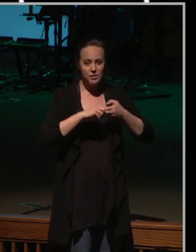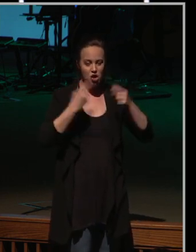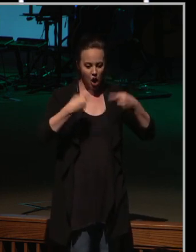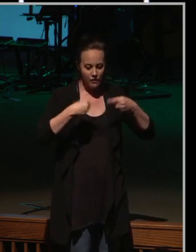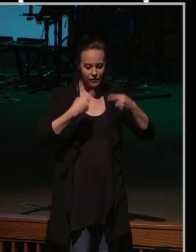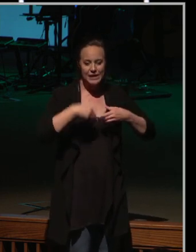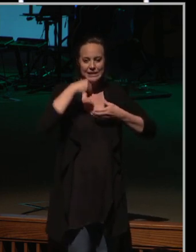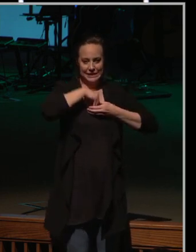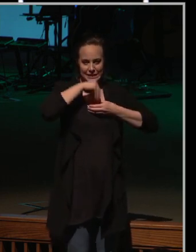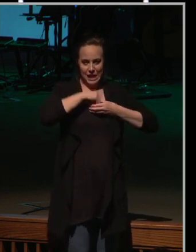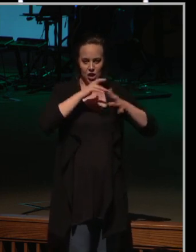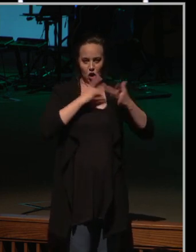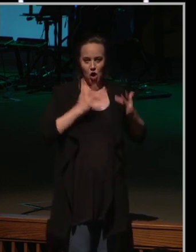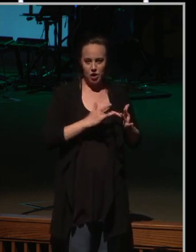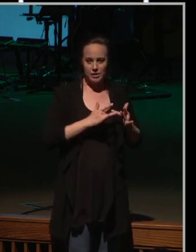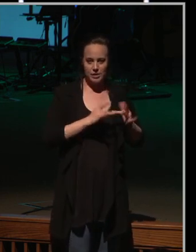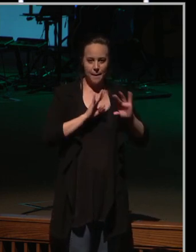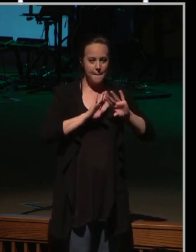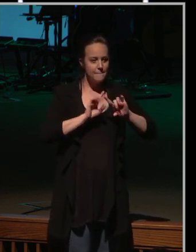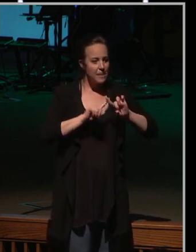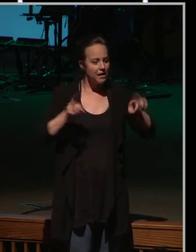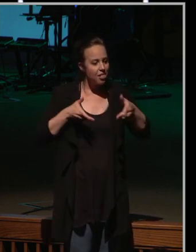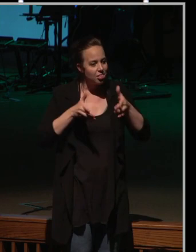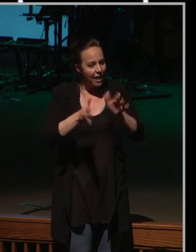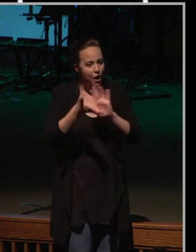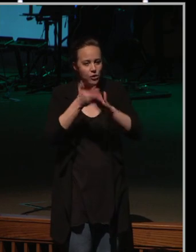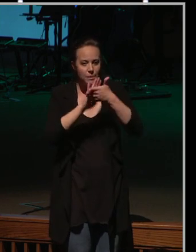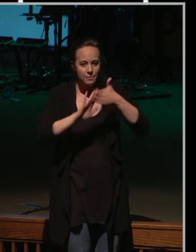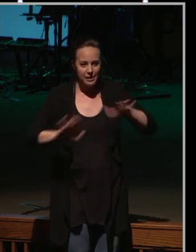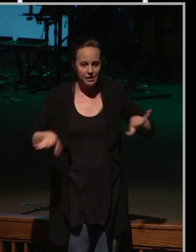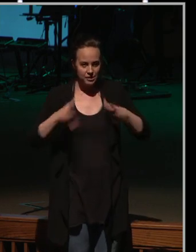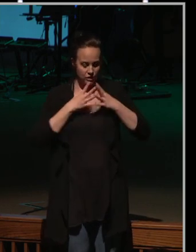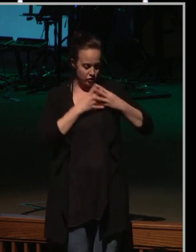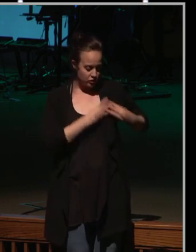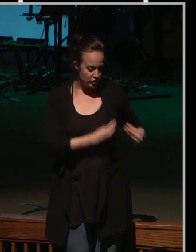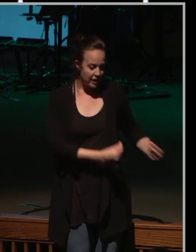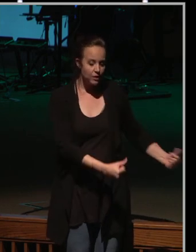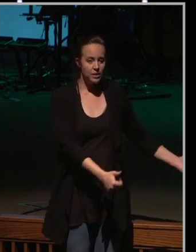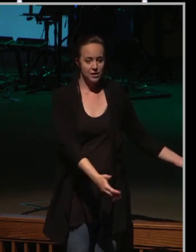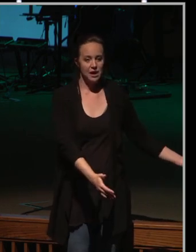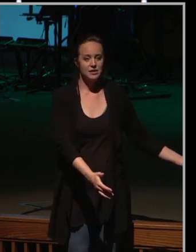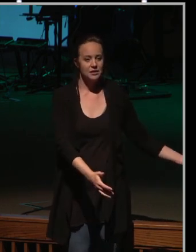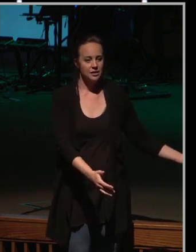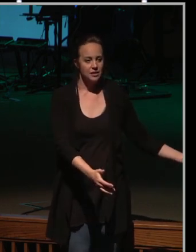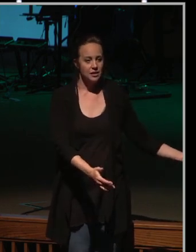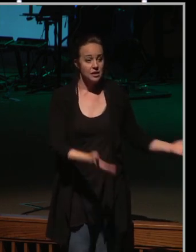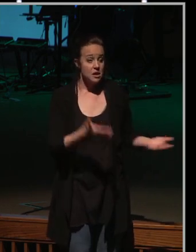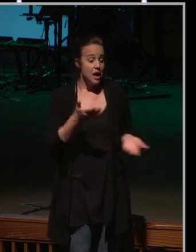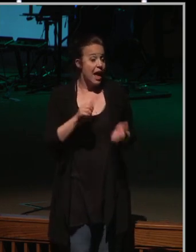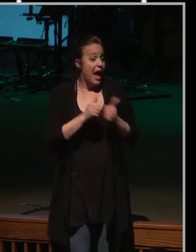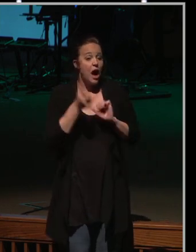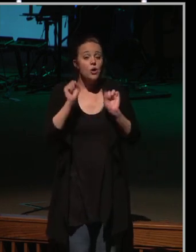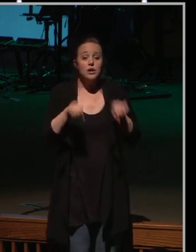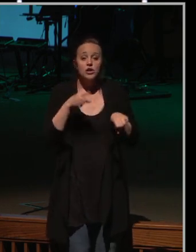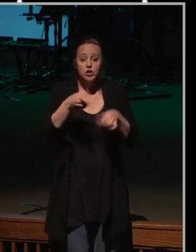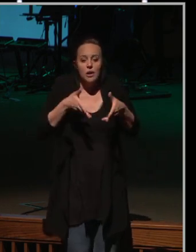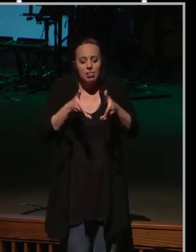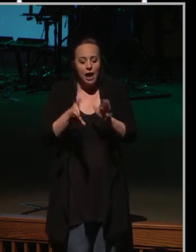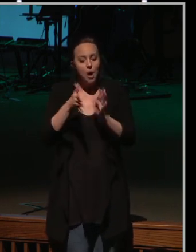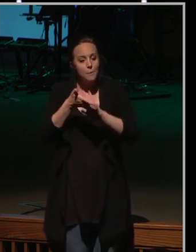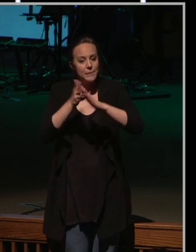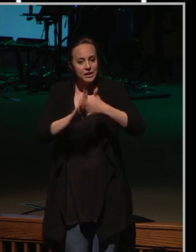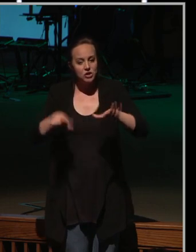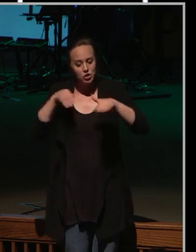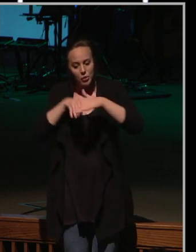strife. In what ways might you be able to bring peace into your home? And